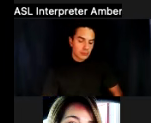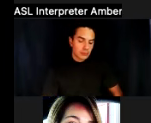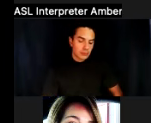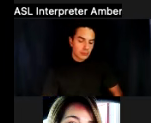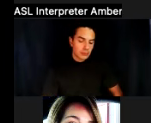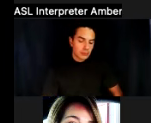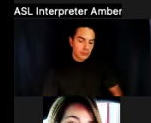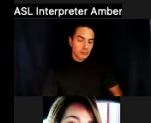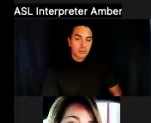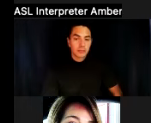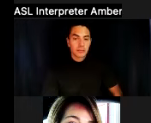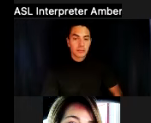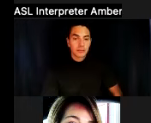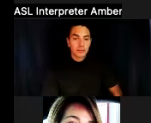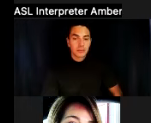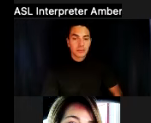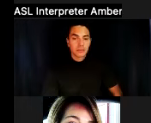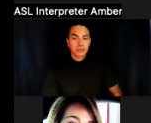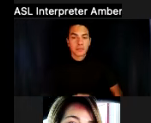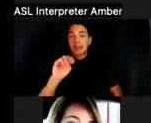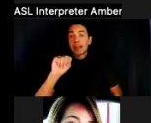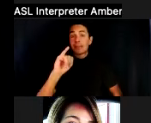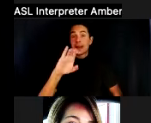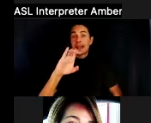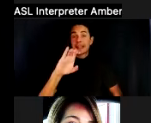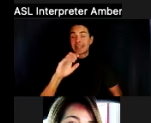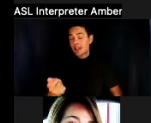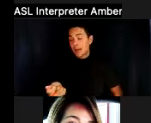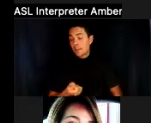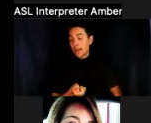Unplug the mic. Thank you, Carrie. A good idea.